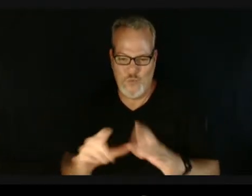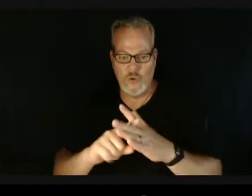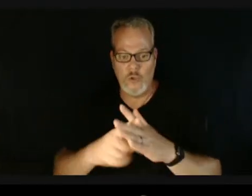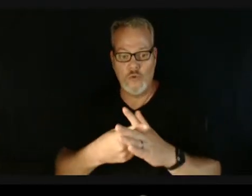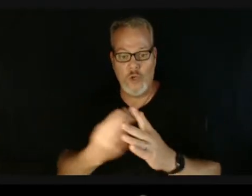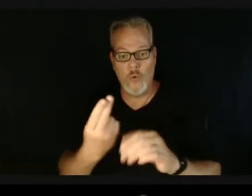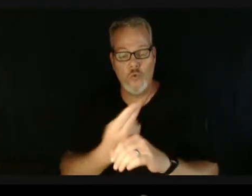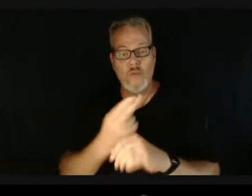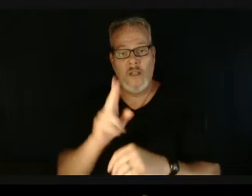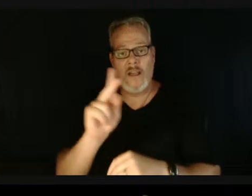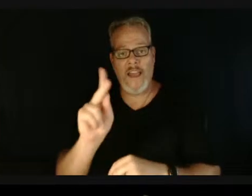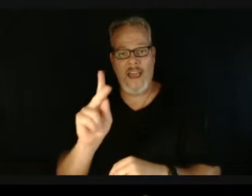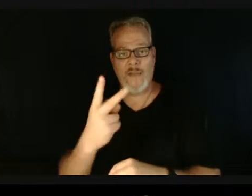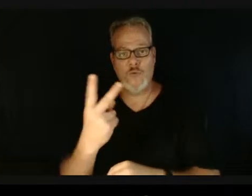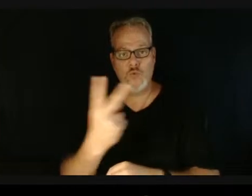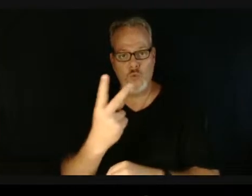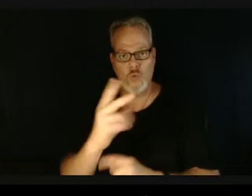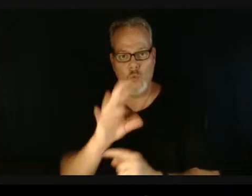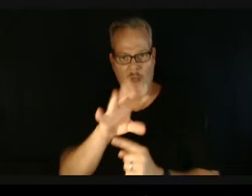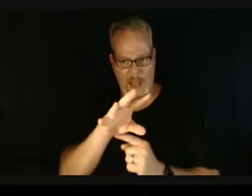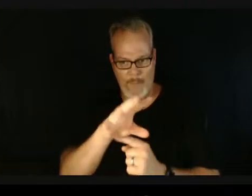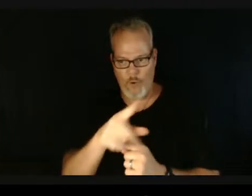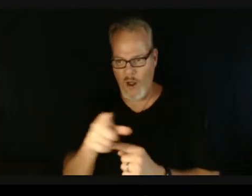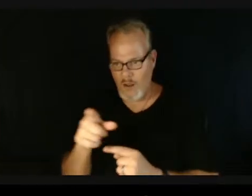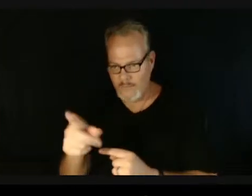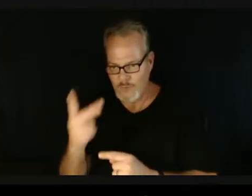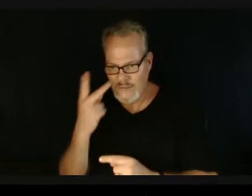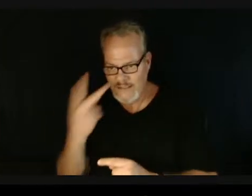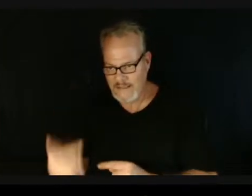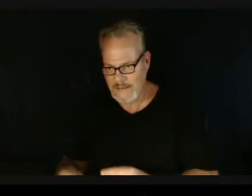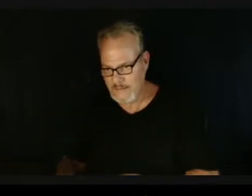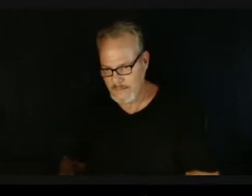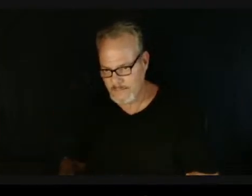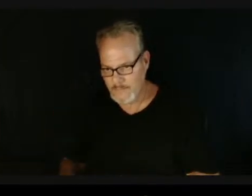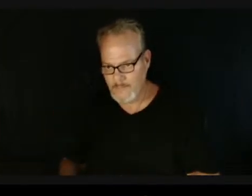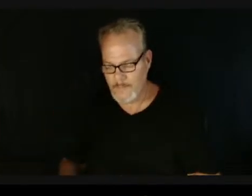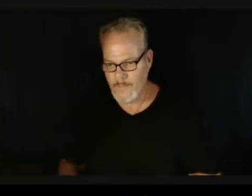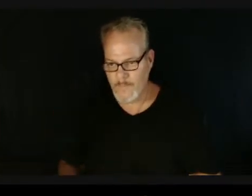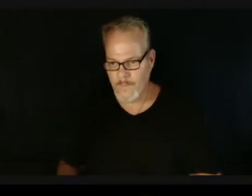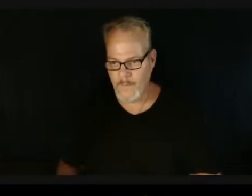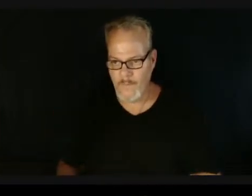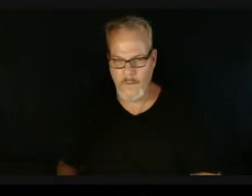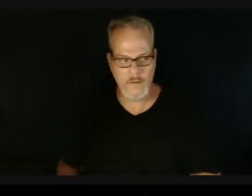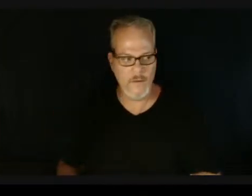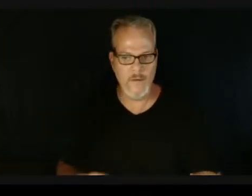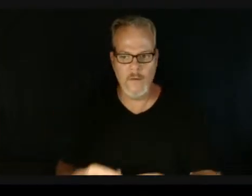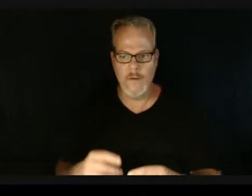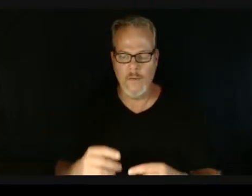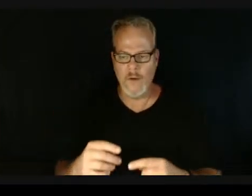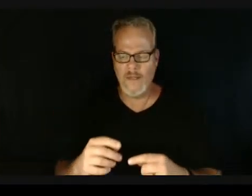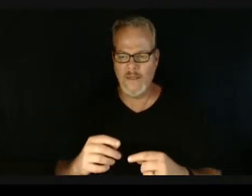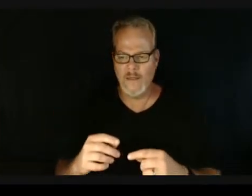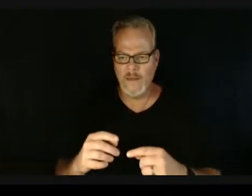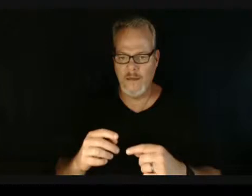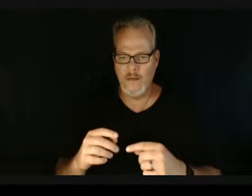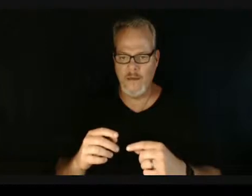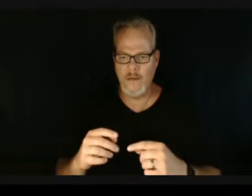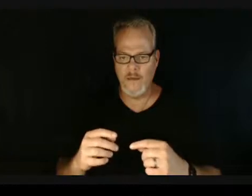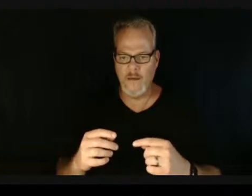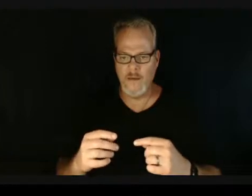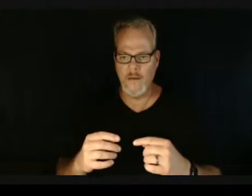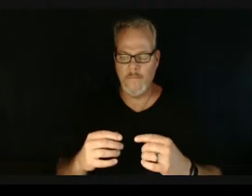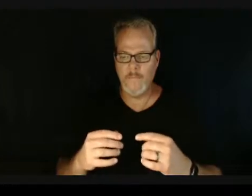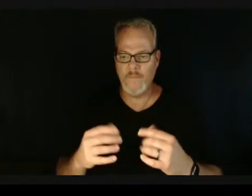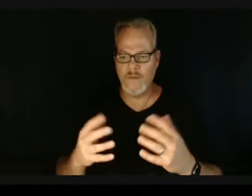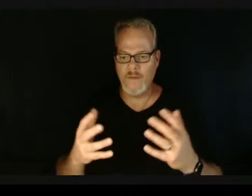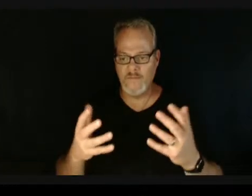K2 camera. Let me just play this. And so I've just looped it here and just kept it static on the left as far as the